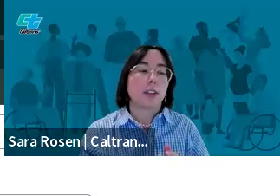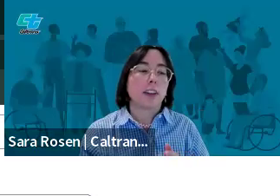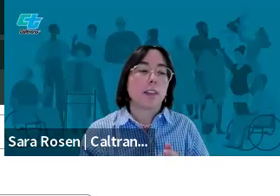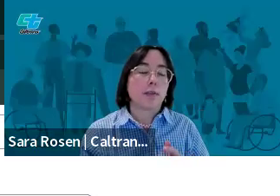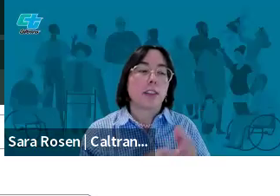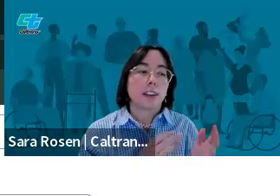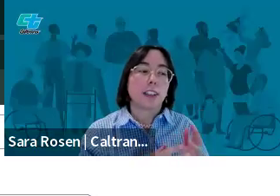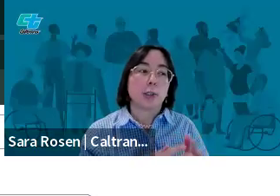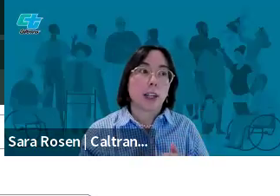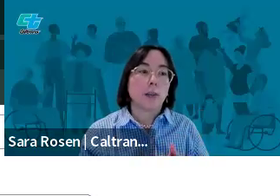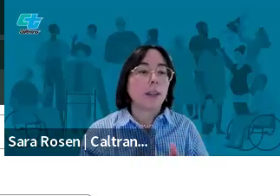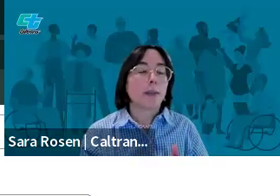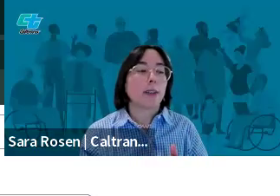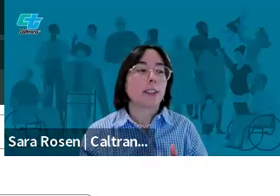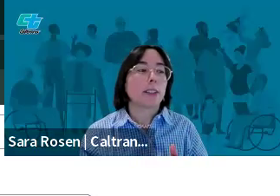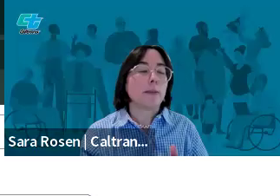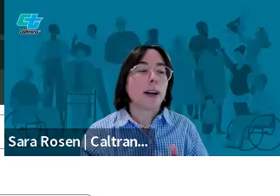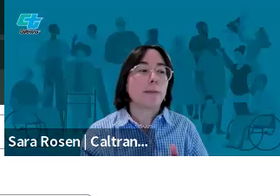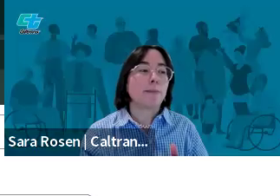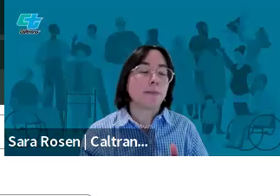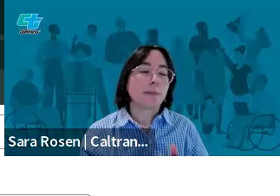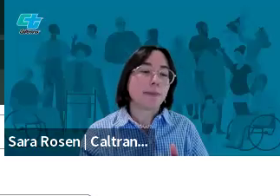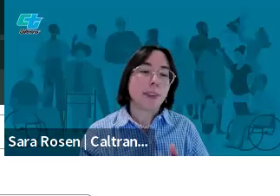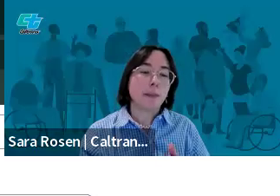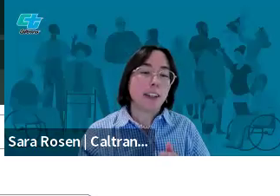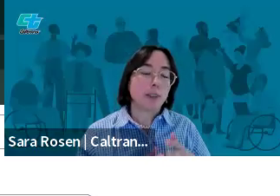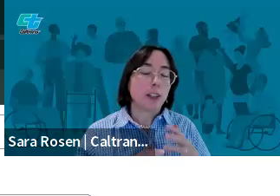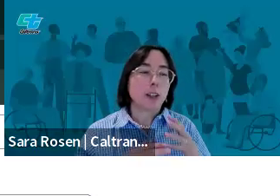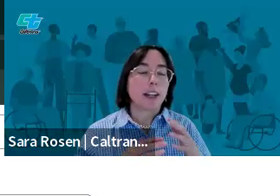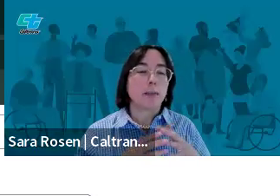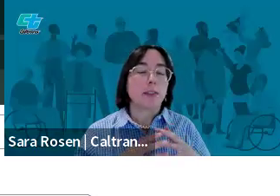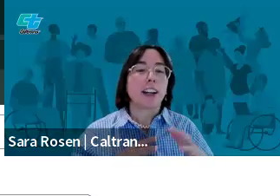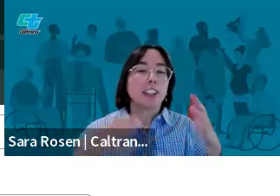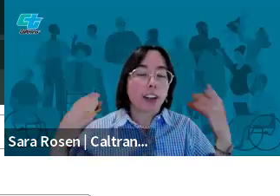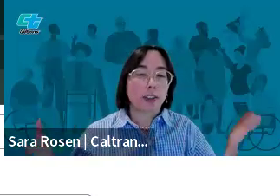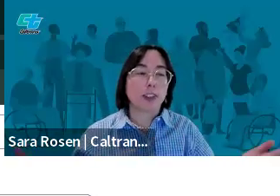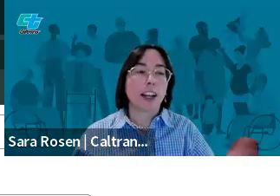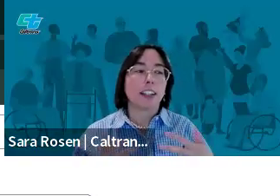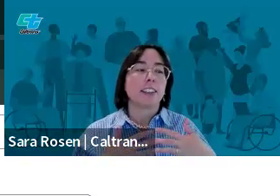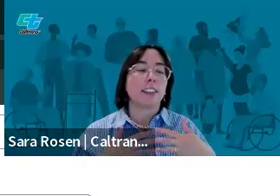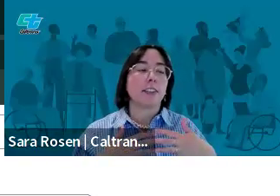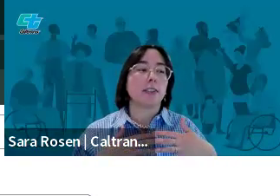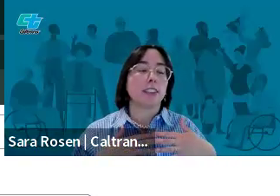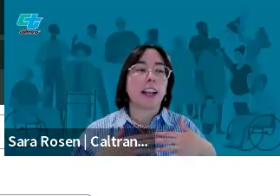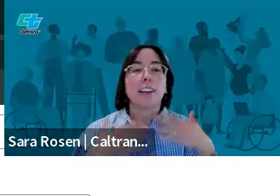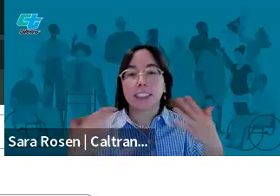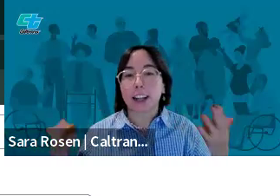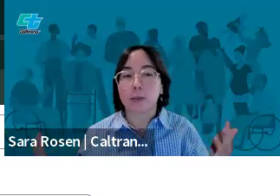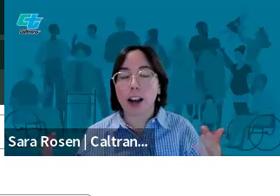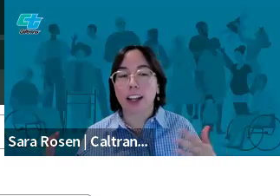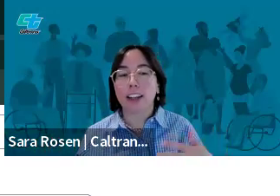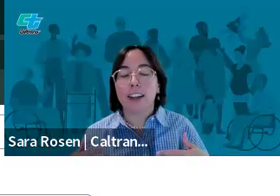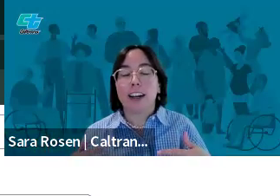receive the survey for their district playbooks, because we are trying to provide general guidance to